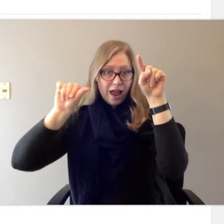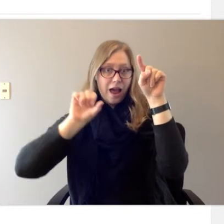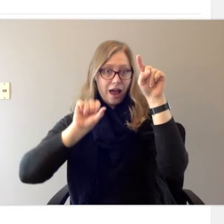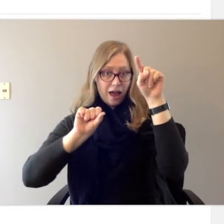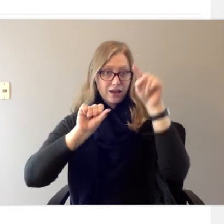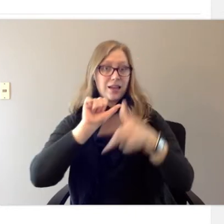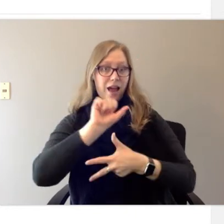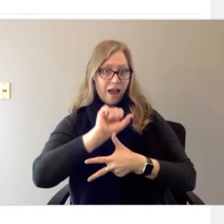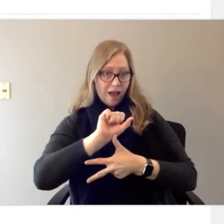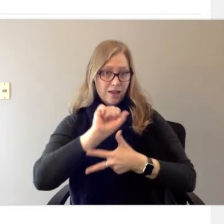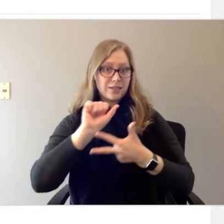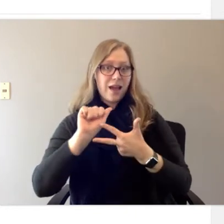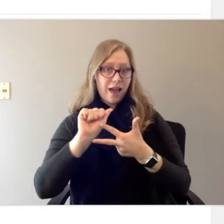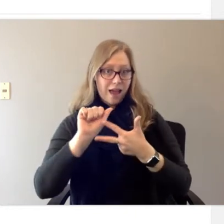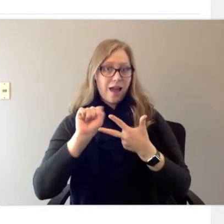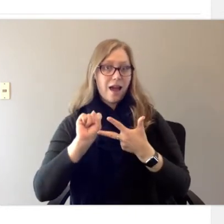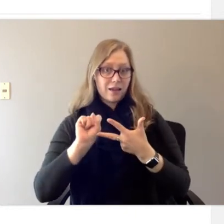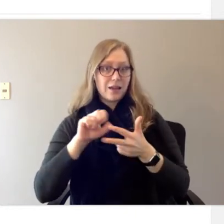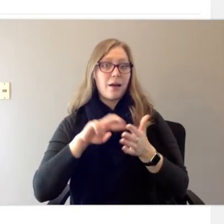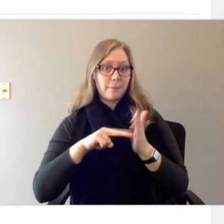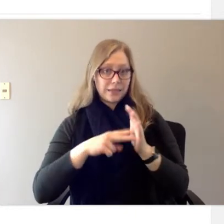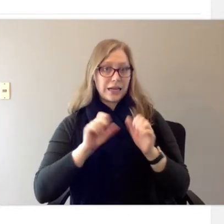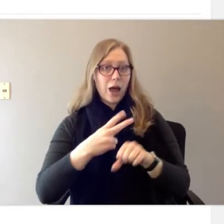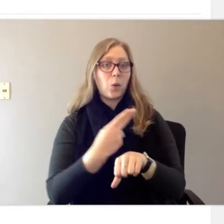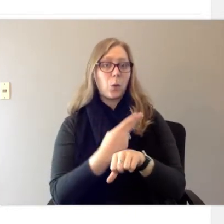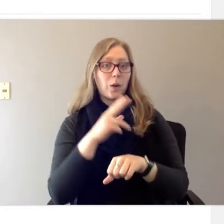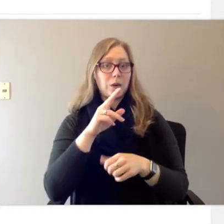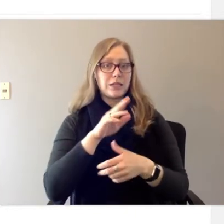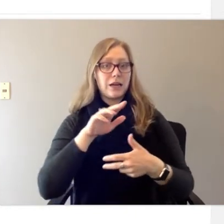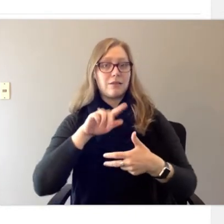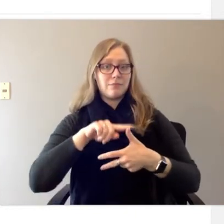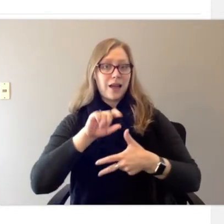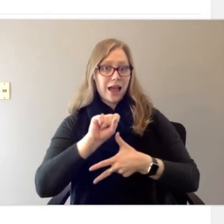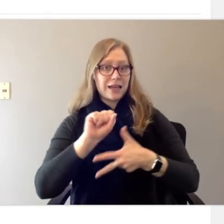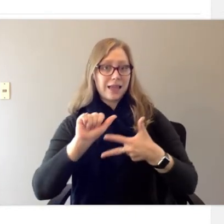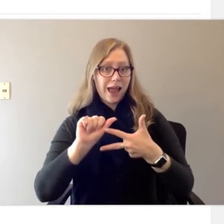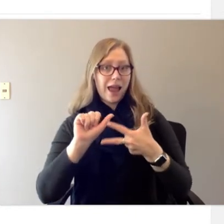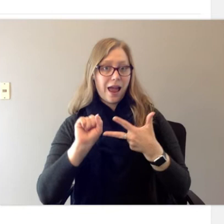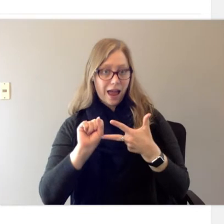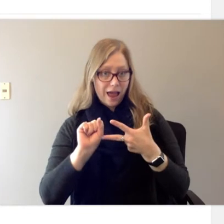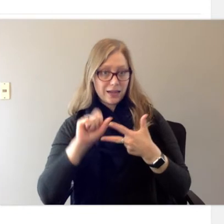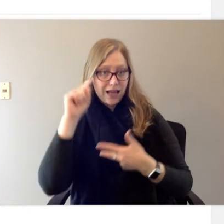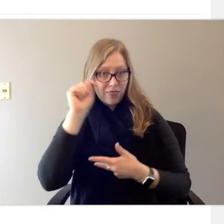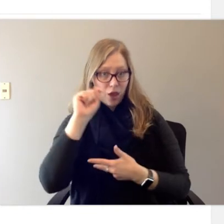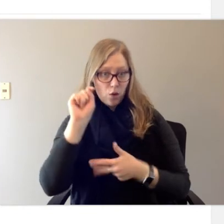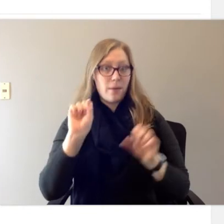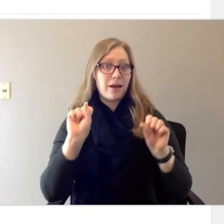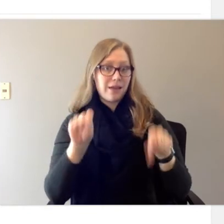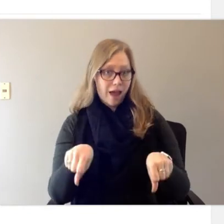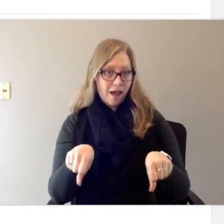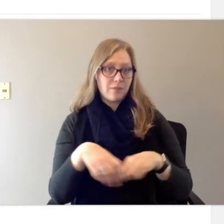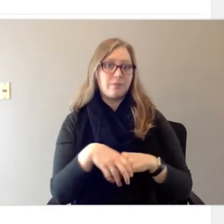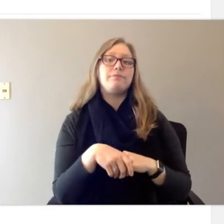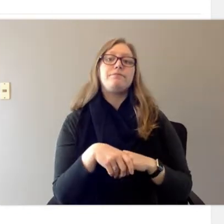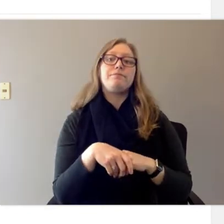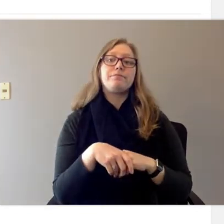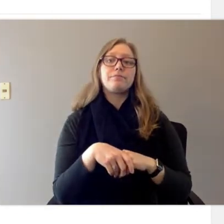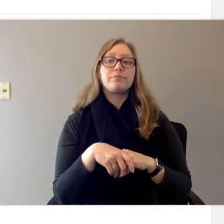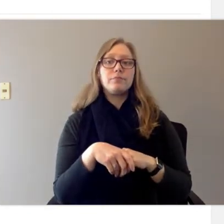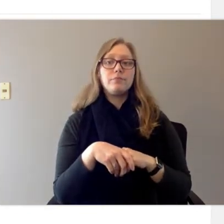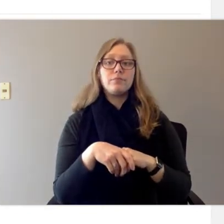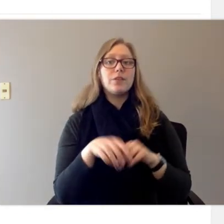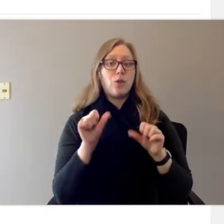by the side, angle, side theorem. Okay, so this is problem 3. And as I look at this